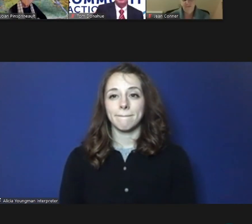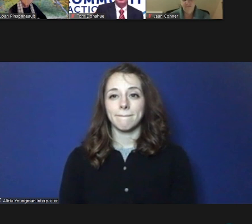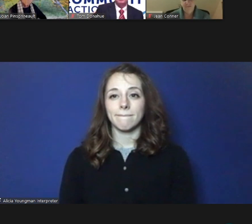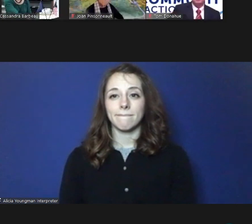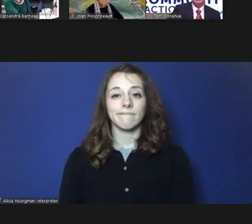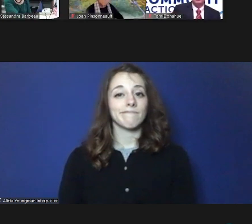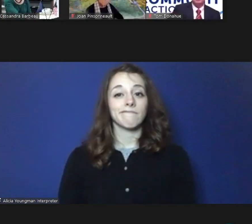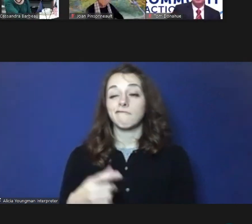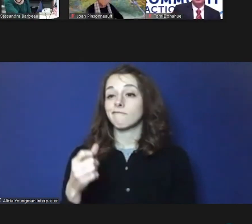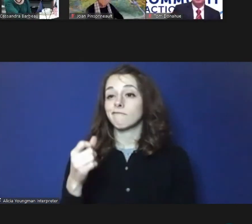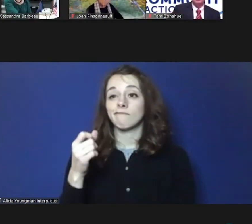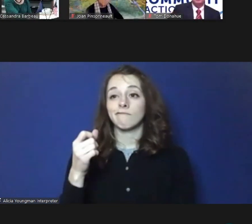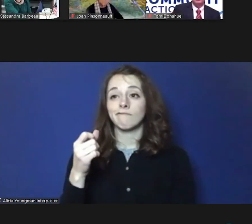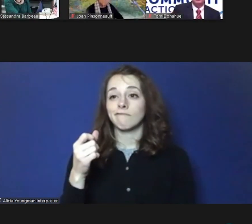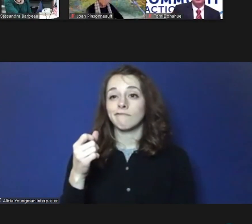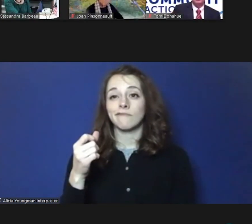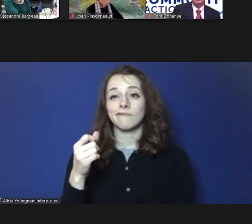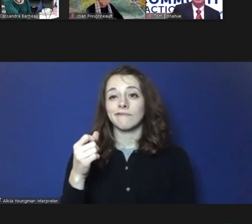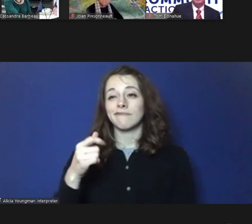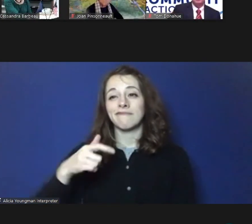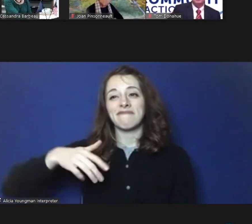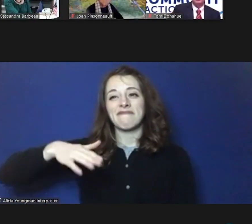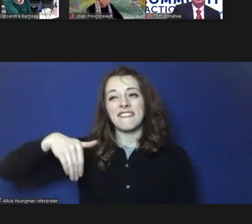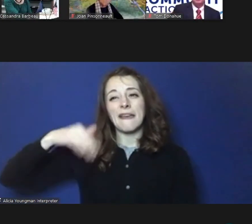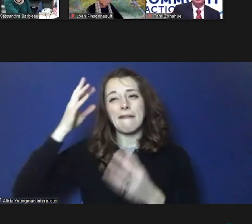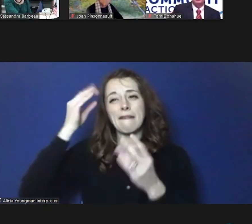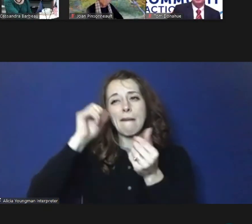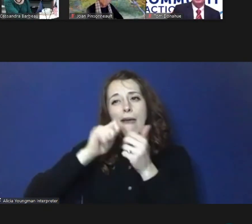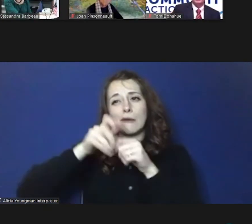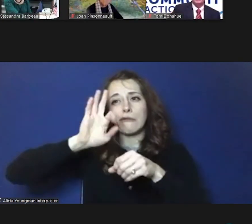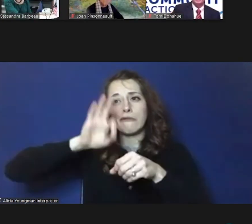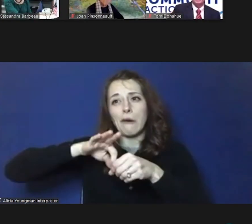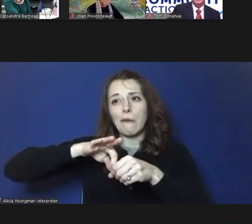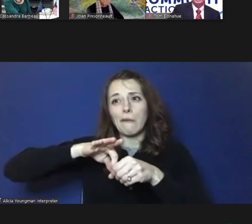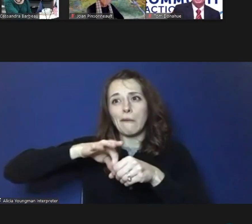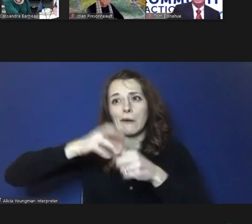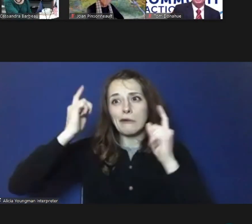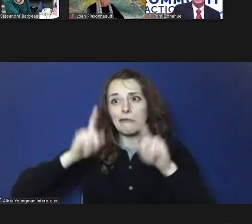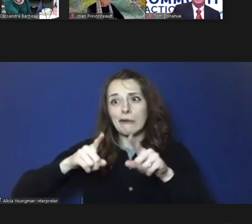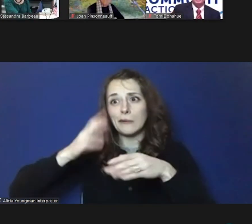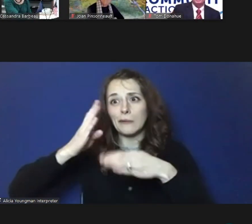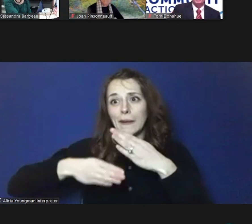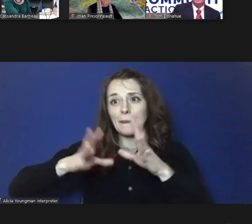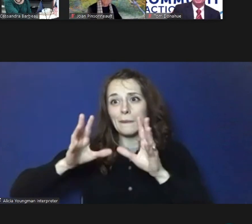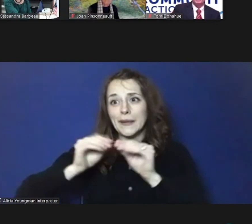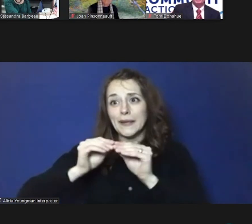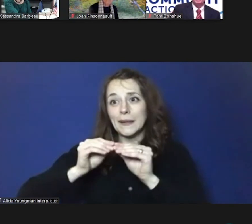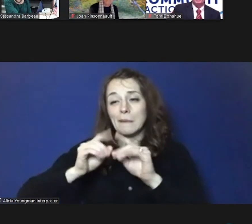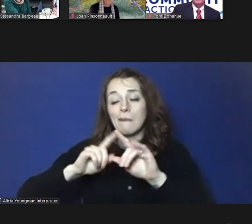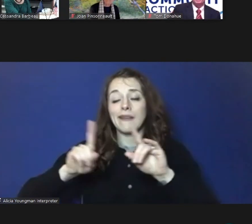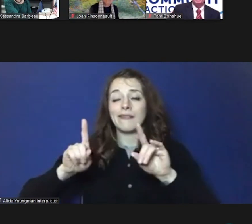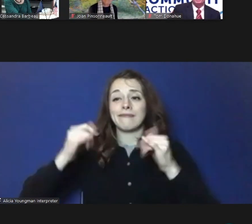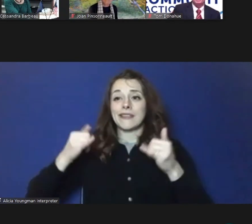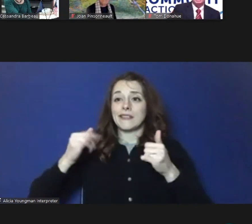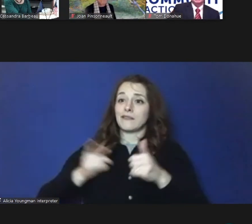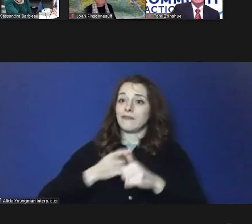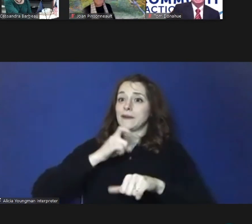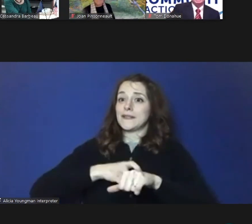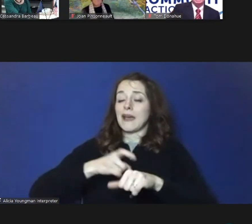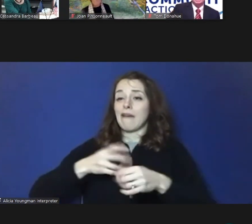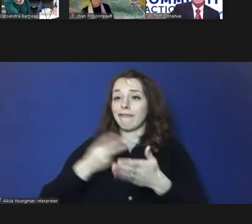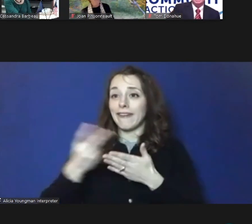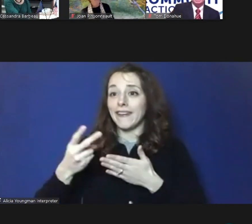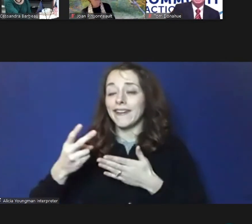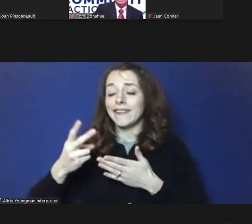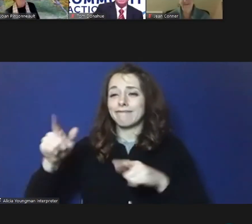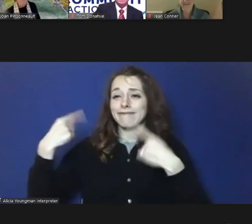I don't think I contemplated how we were going to take a vote on a motion to adjourn, but this would be the first motion to adjourn that failed in the history of motions